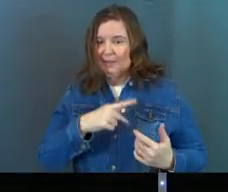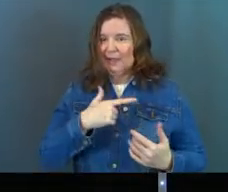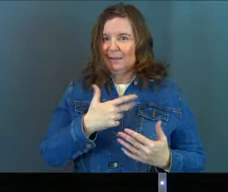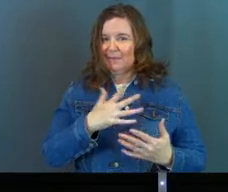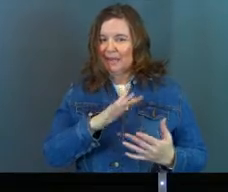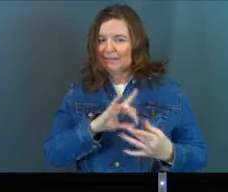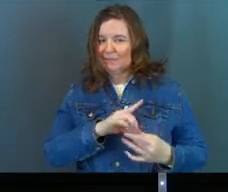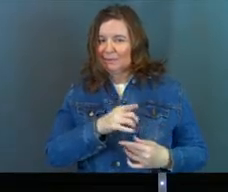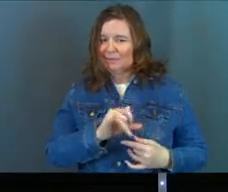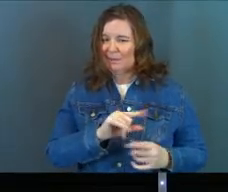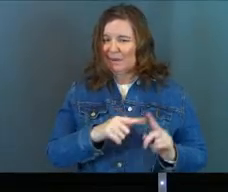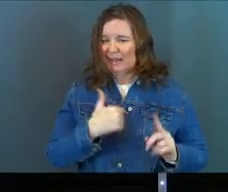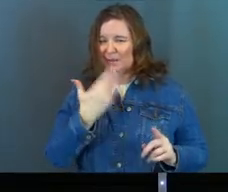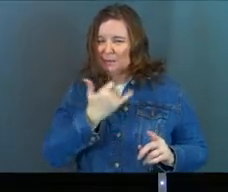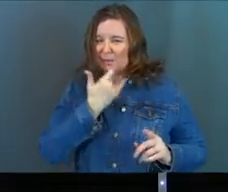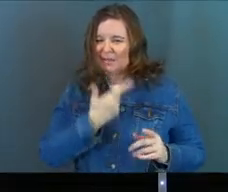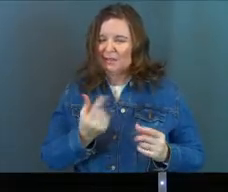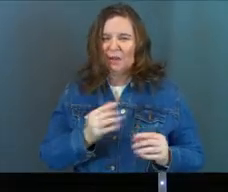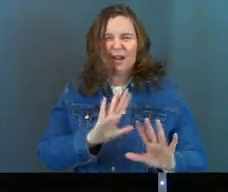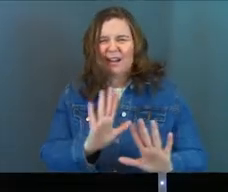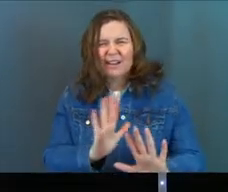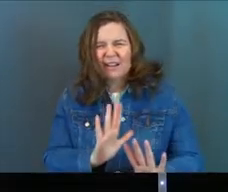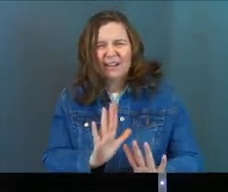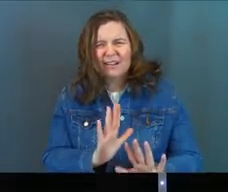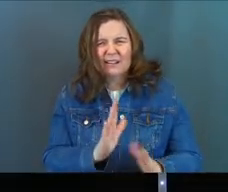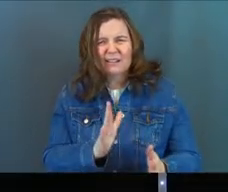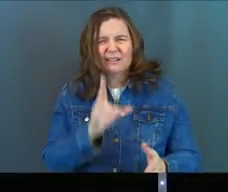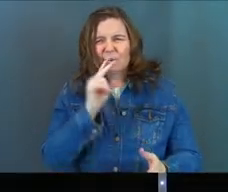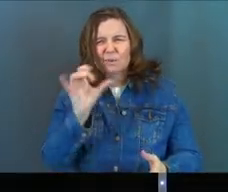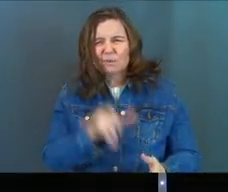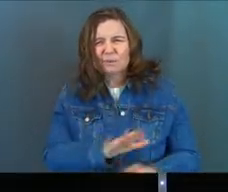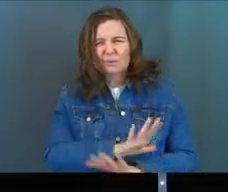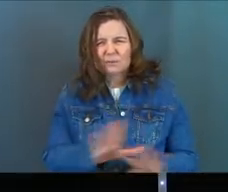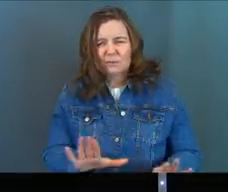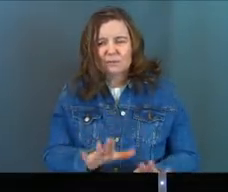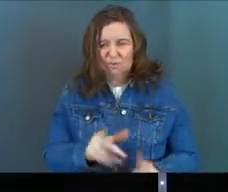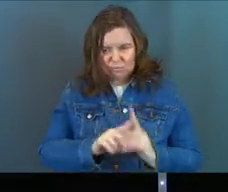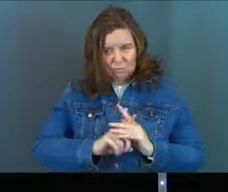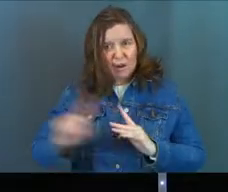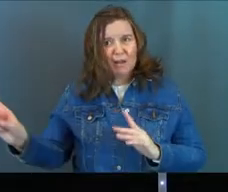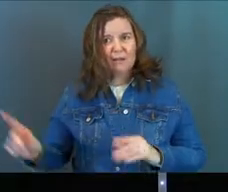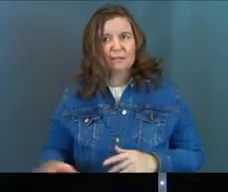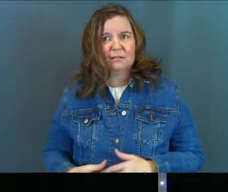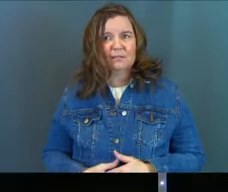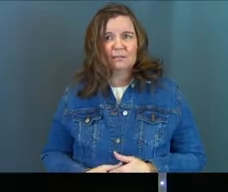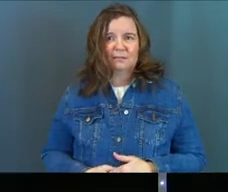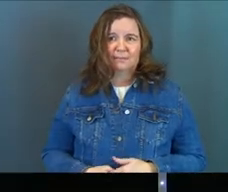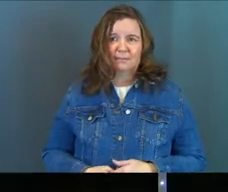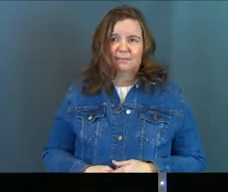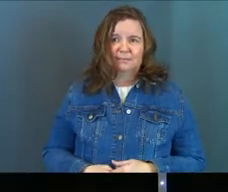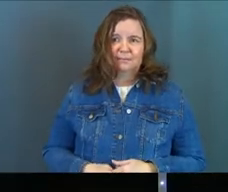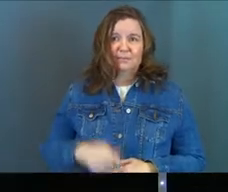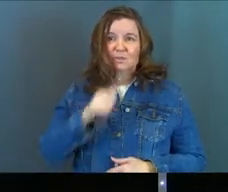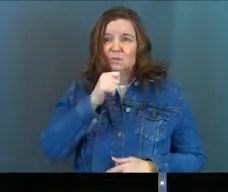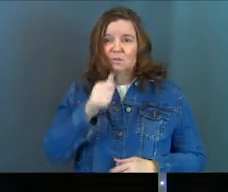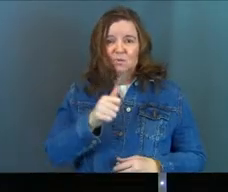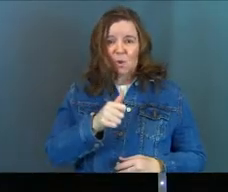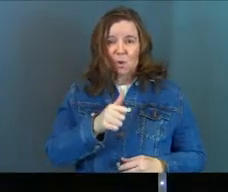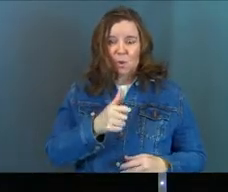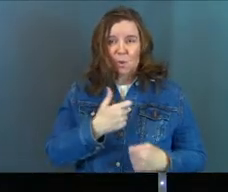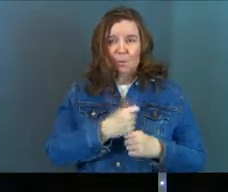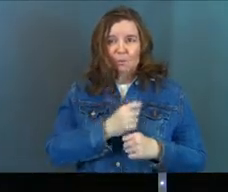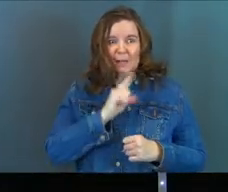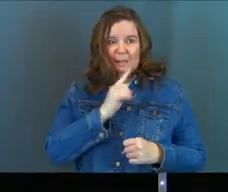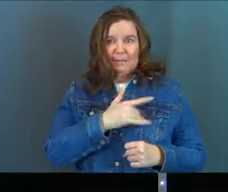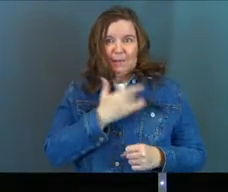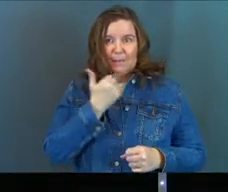I'm kind of attracted to you too, but I know it's the wrong thing to do. Don't have a conversation. Run. Don't spare their